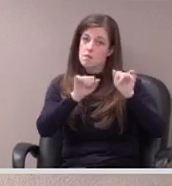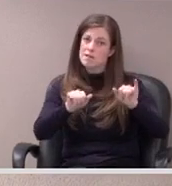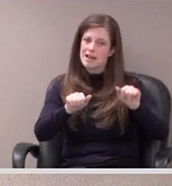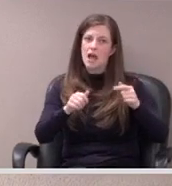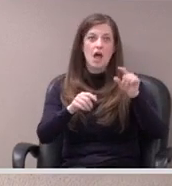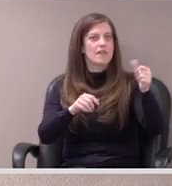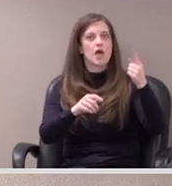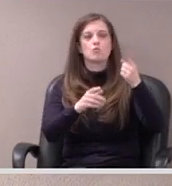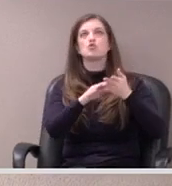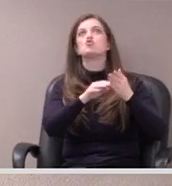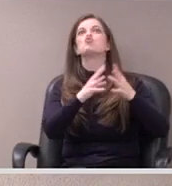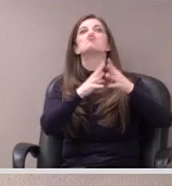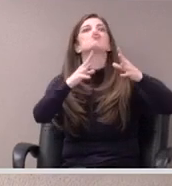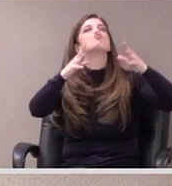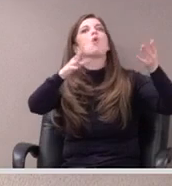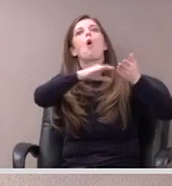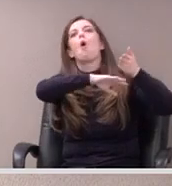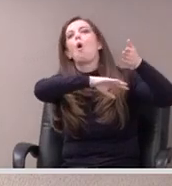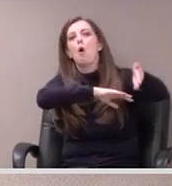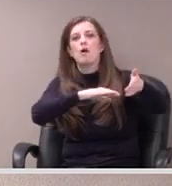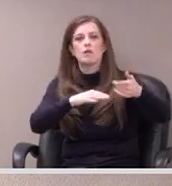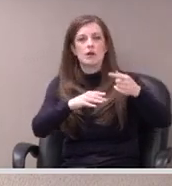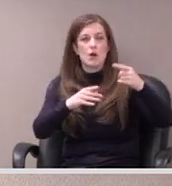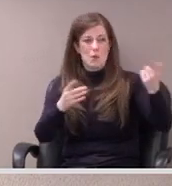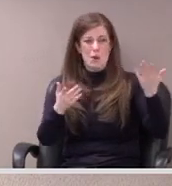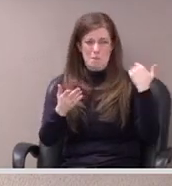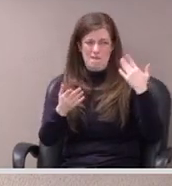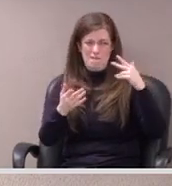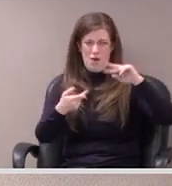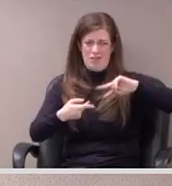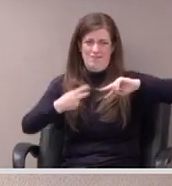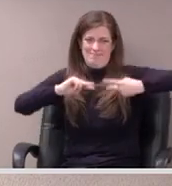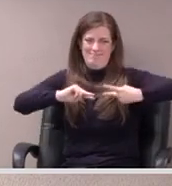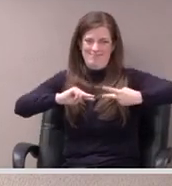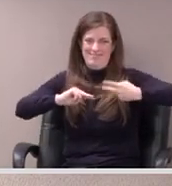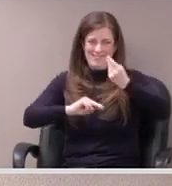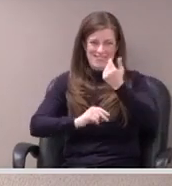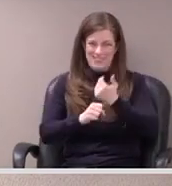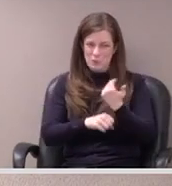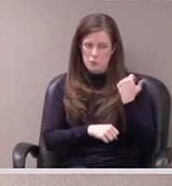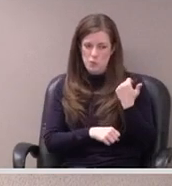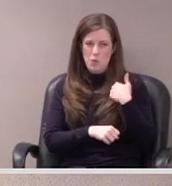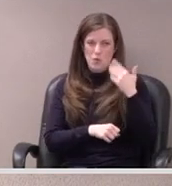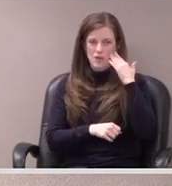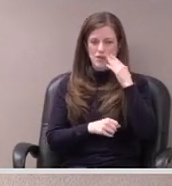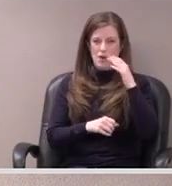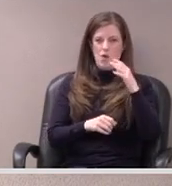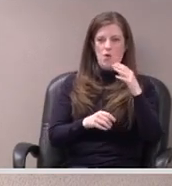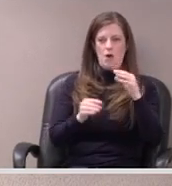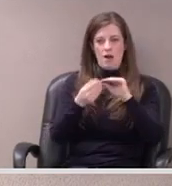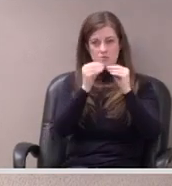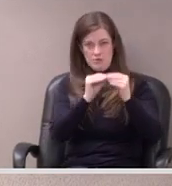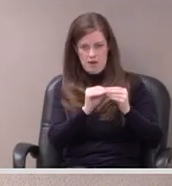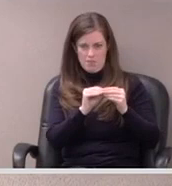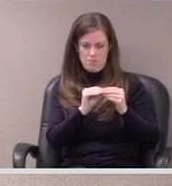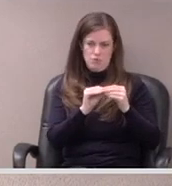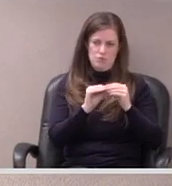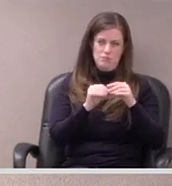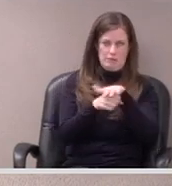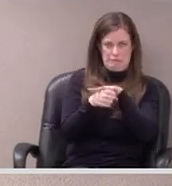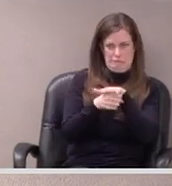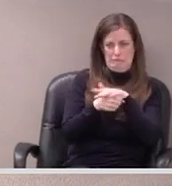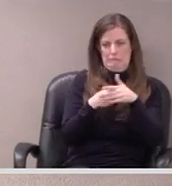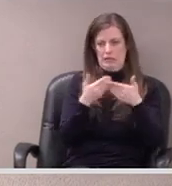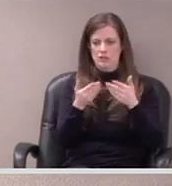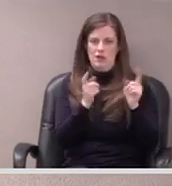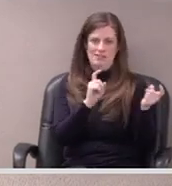well over it now, where it used to be the other way around a few years ago. So I know our demographics are shifting, but our high schools, our